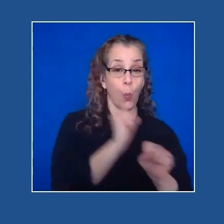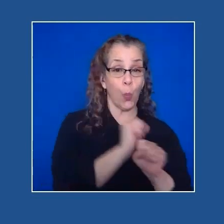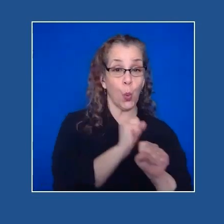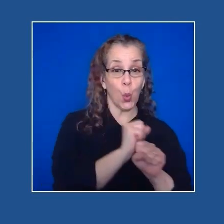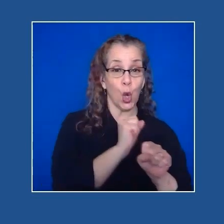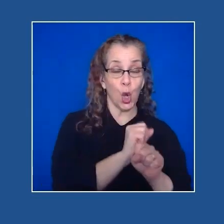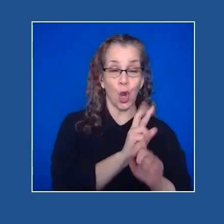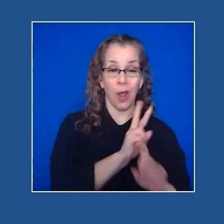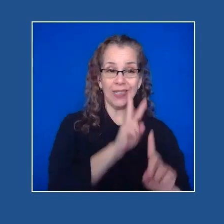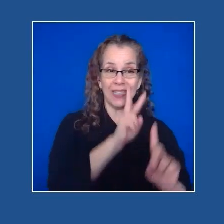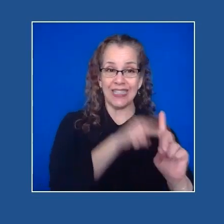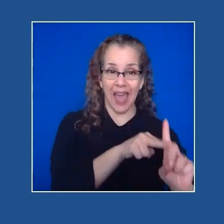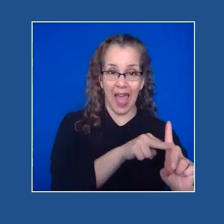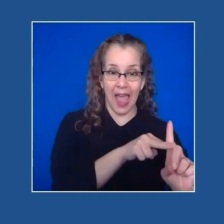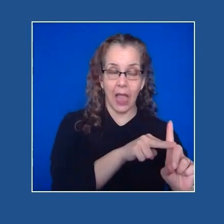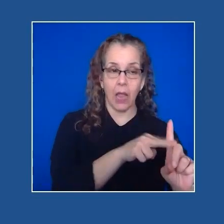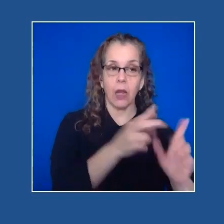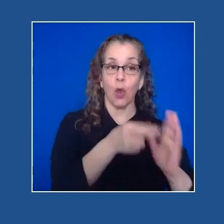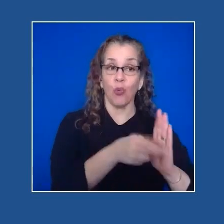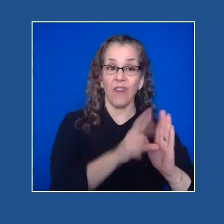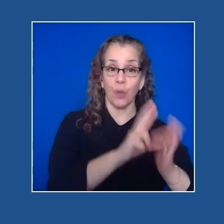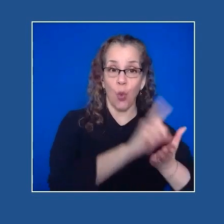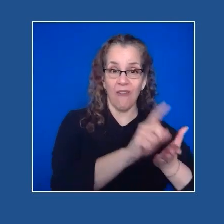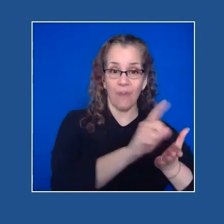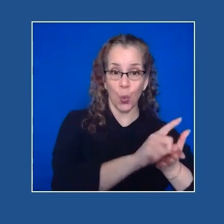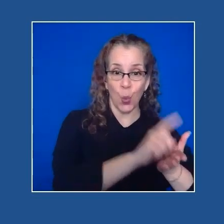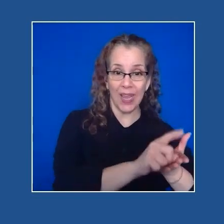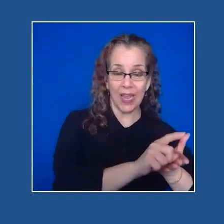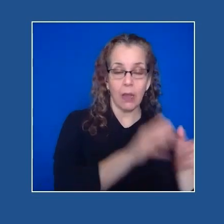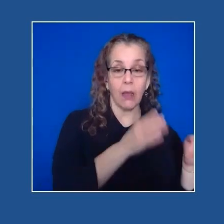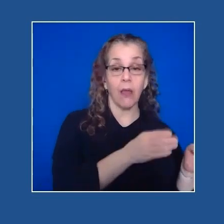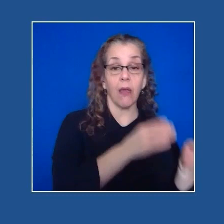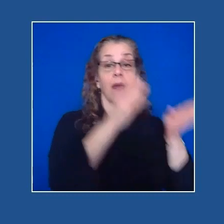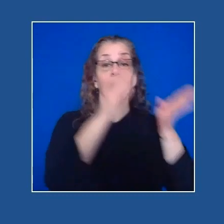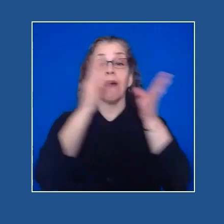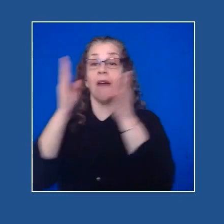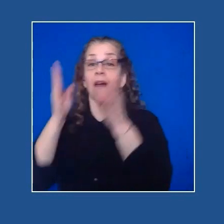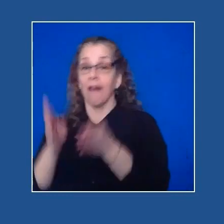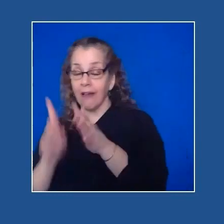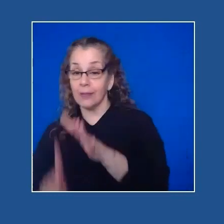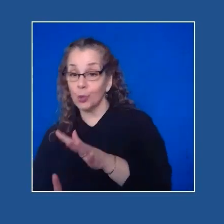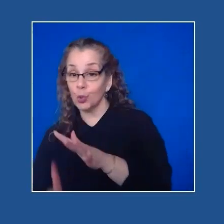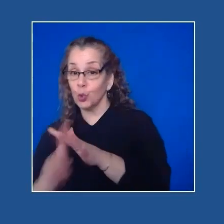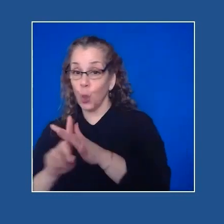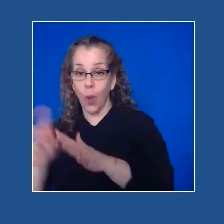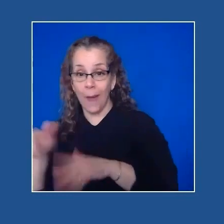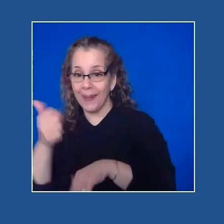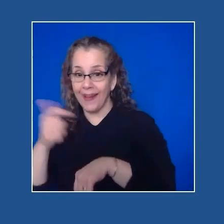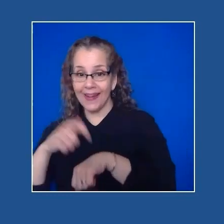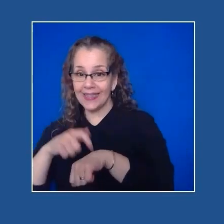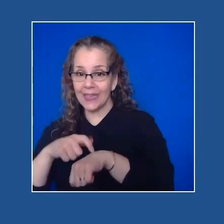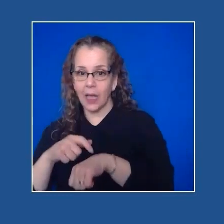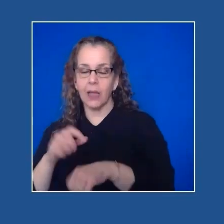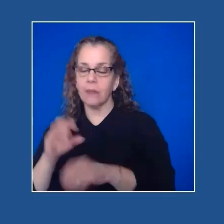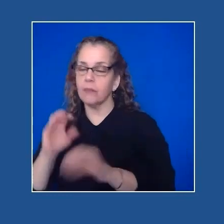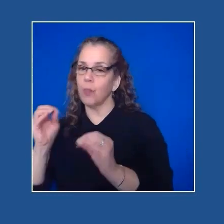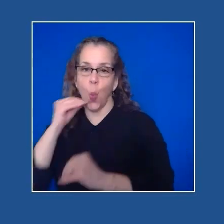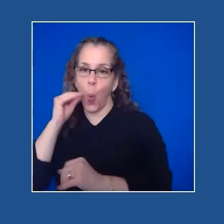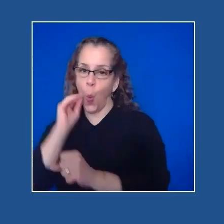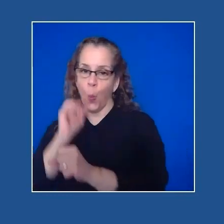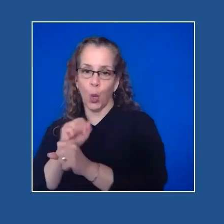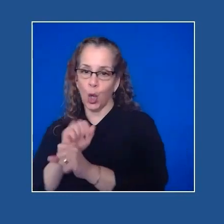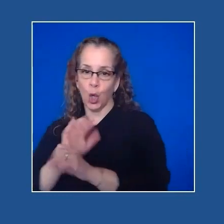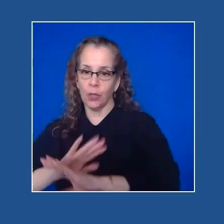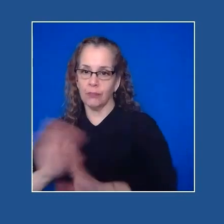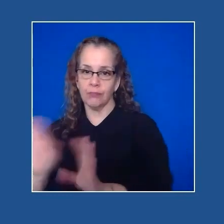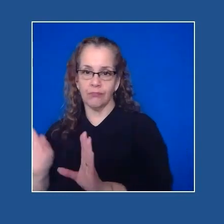DBT skills group. For the purposes of the drop-in DBT skills group, however, we did not assign homework, and nor did we have homework to